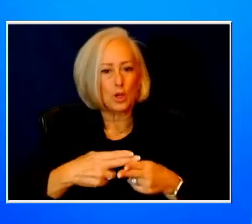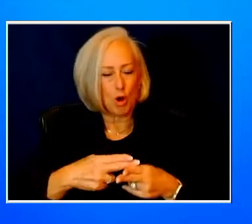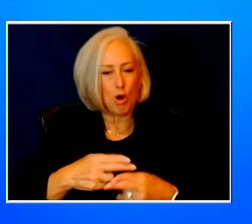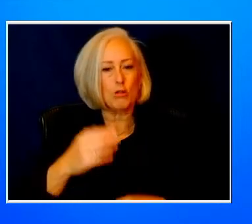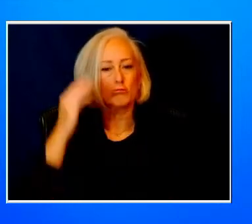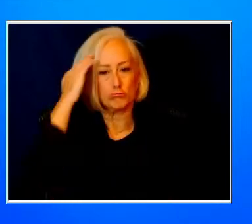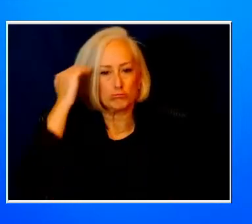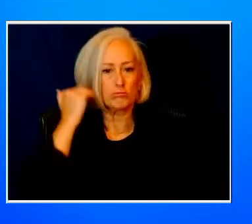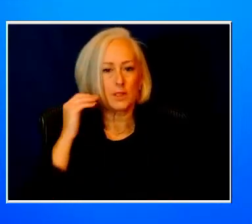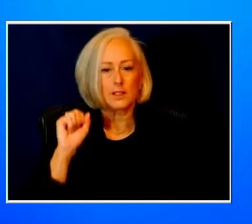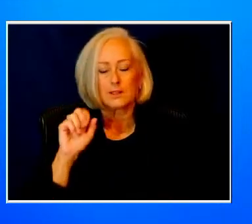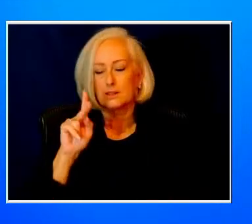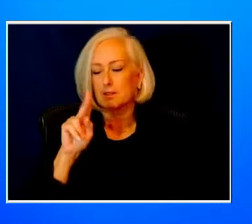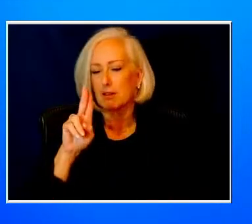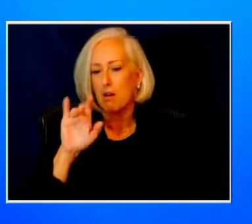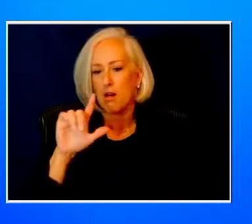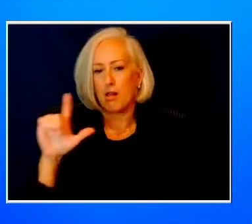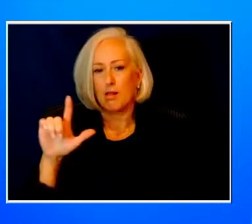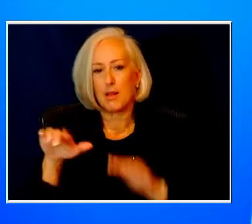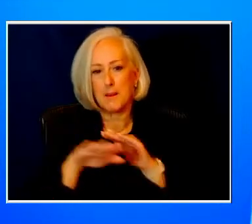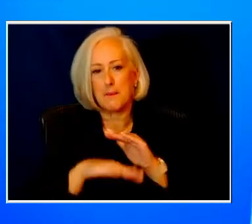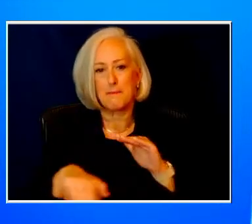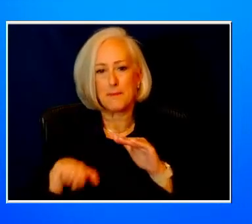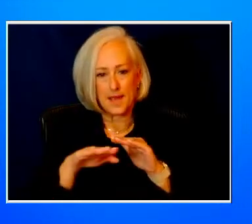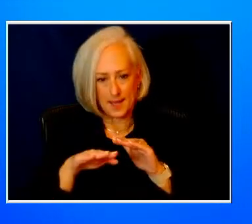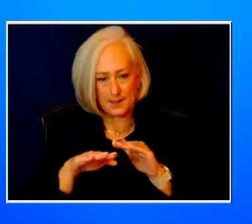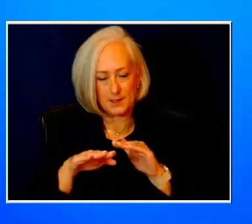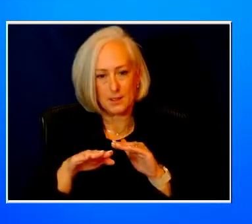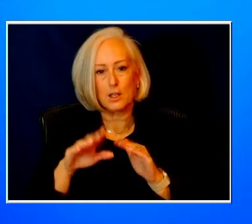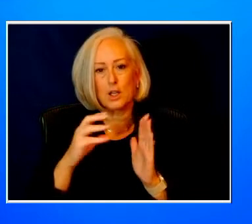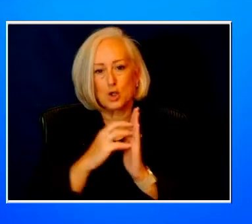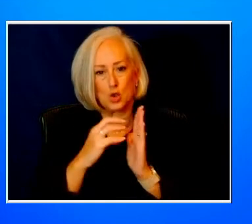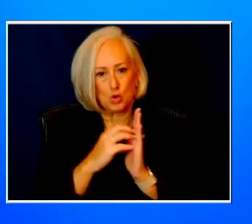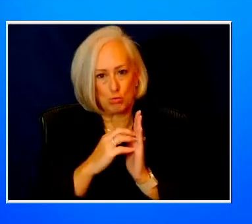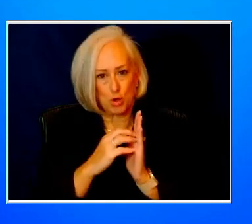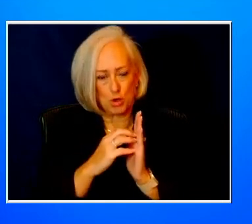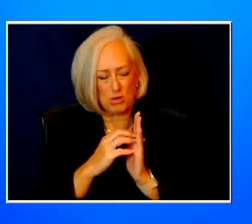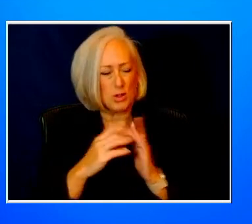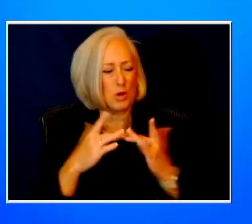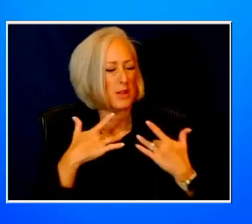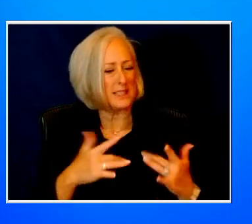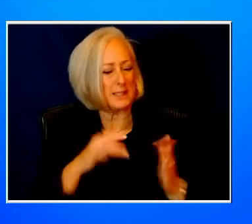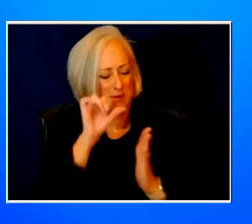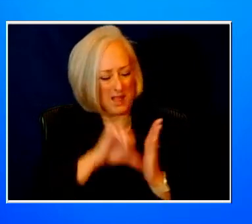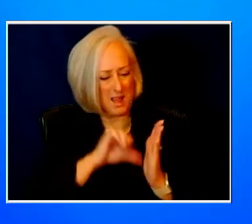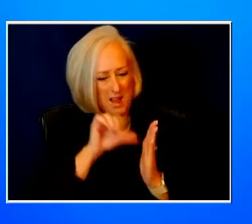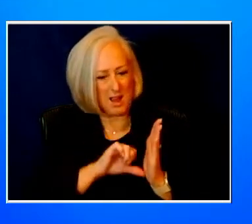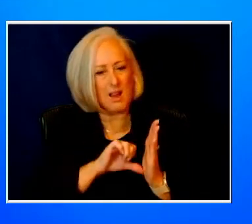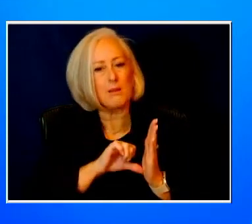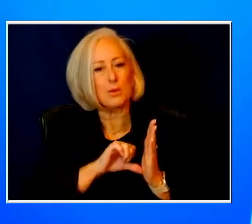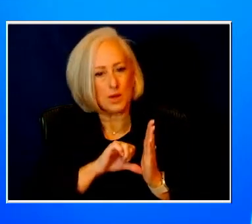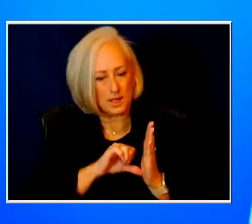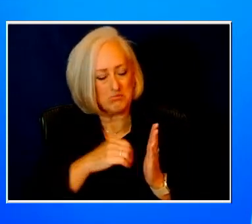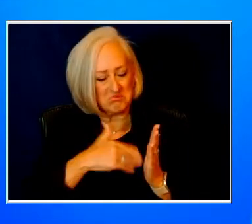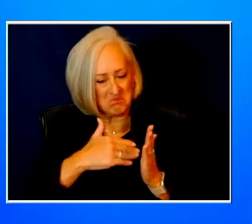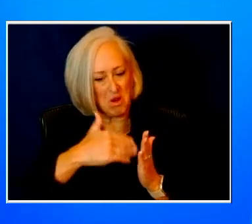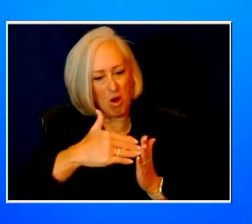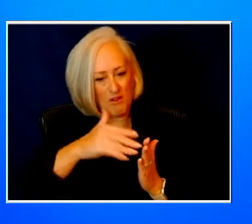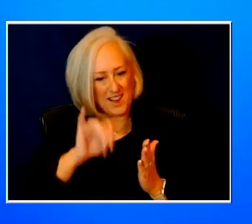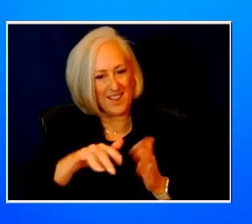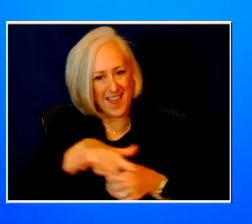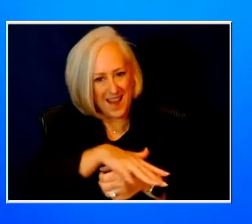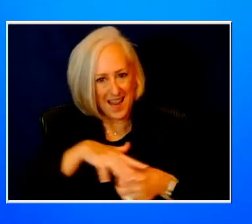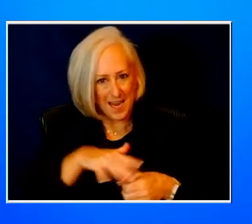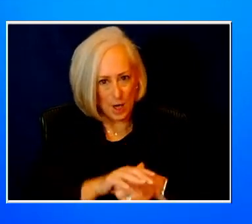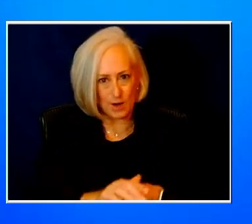operate in that part of the brain and typically have a collaboration of many, many different surgeons. I want to give a shout out to Dr. Lin, Dr.